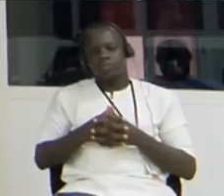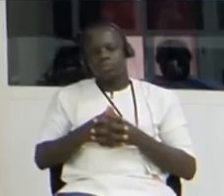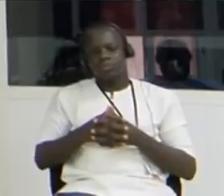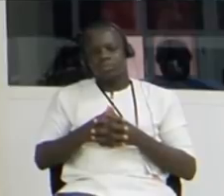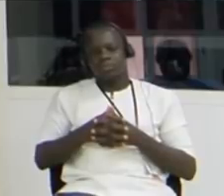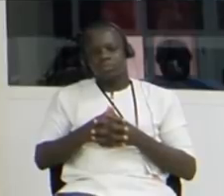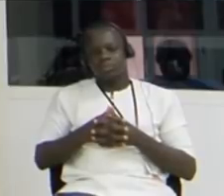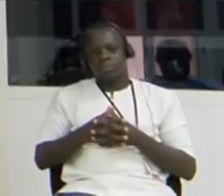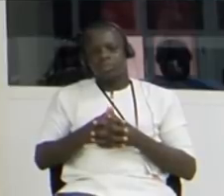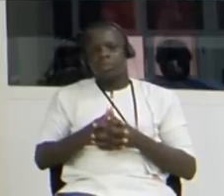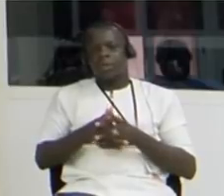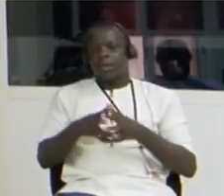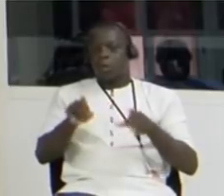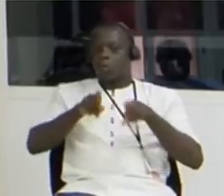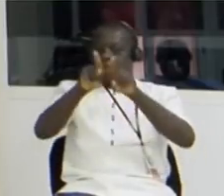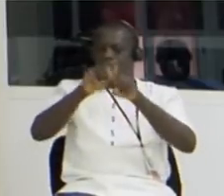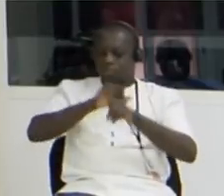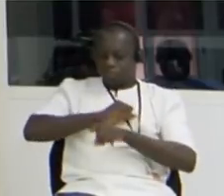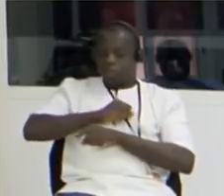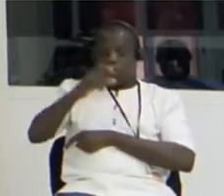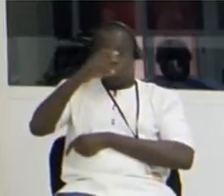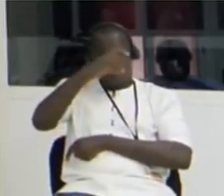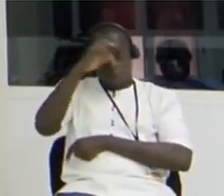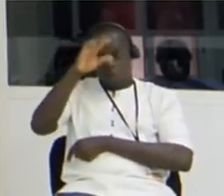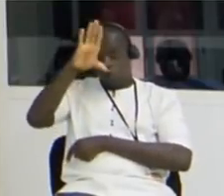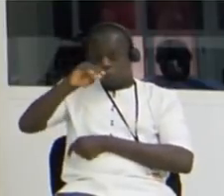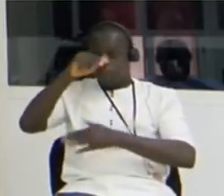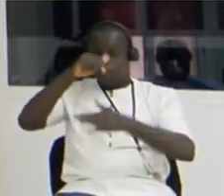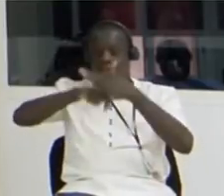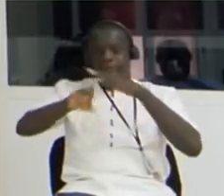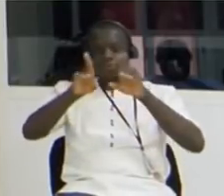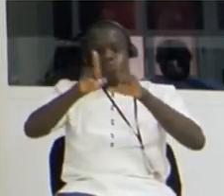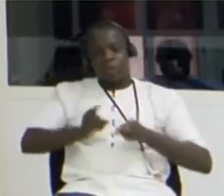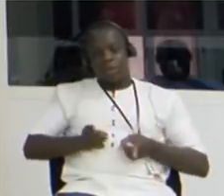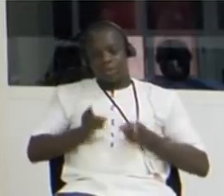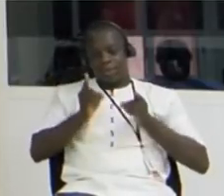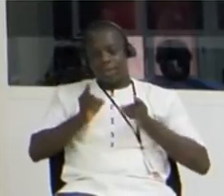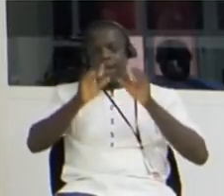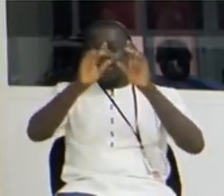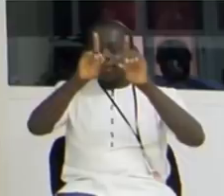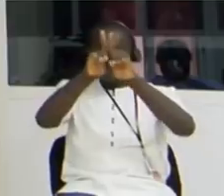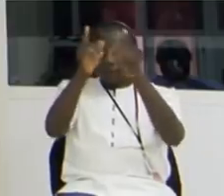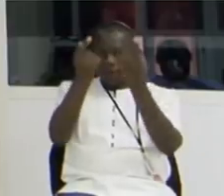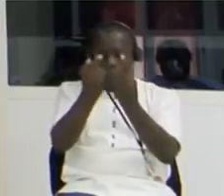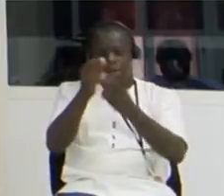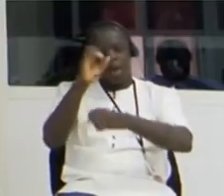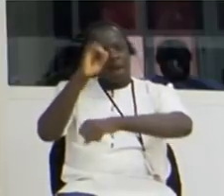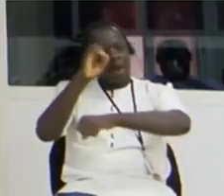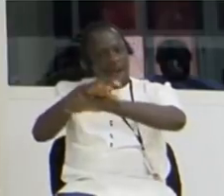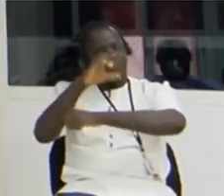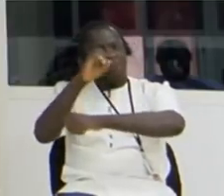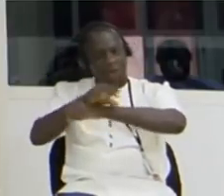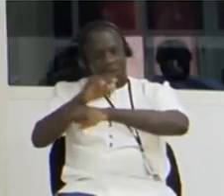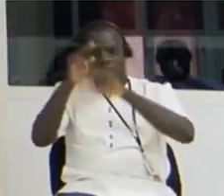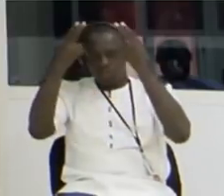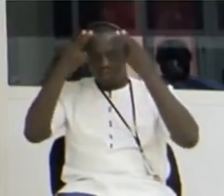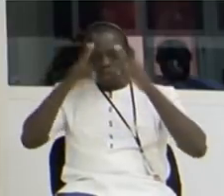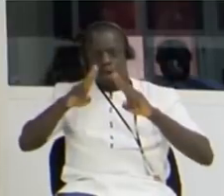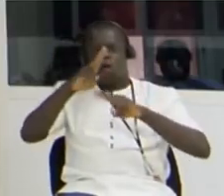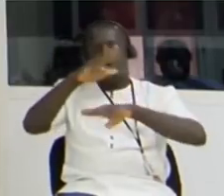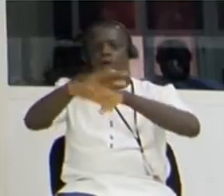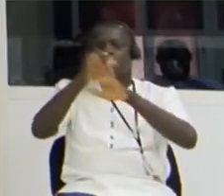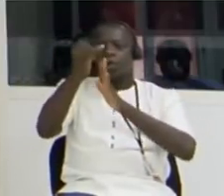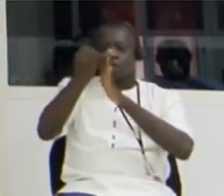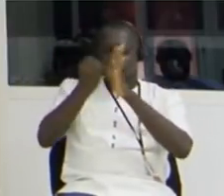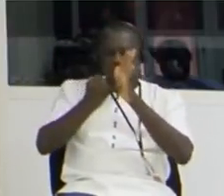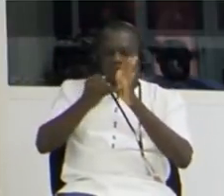the work that I do at the gender unit at that time was to advise policy on issues of gender and education,